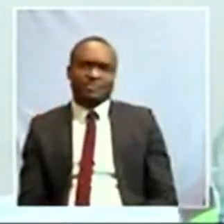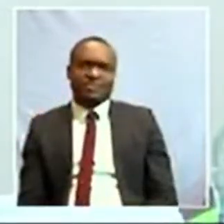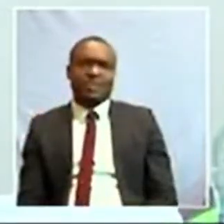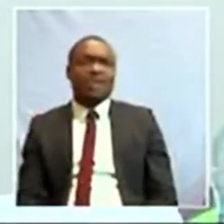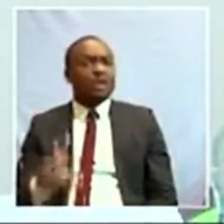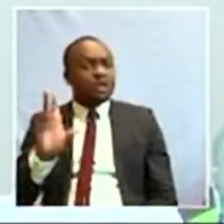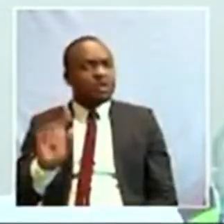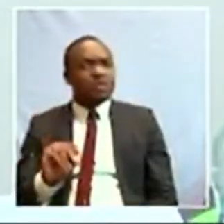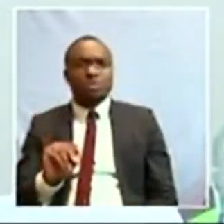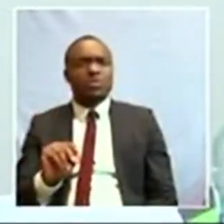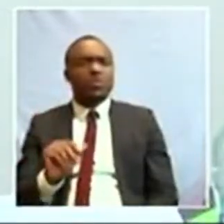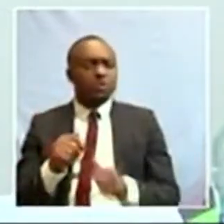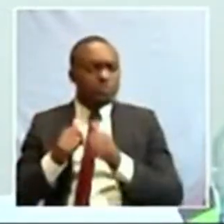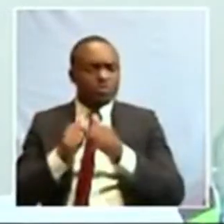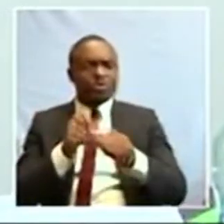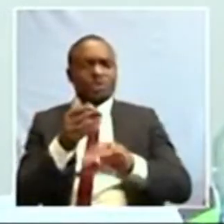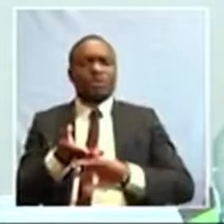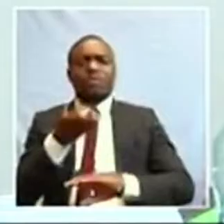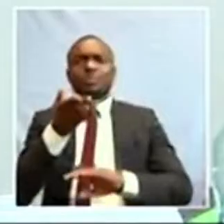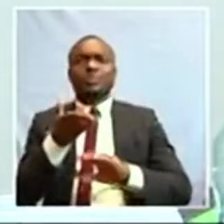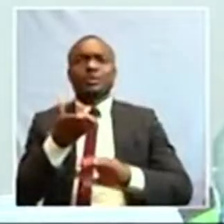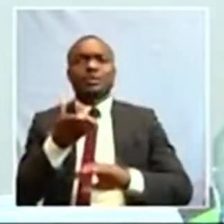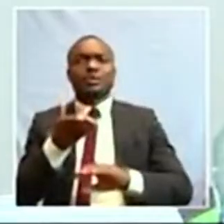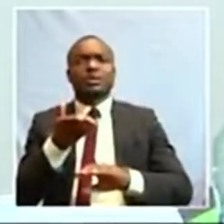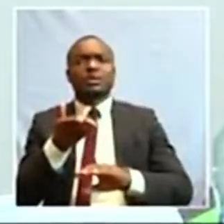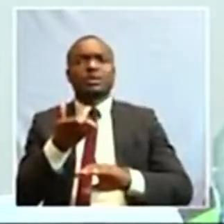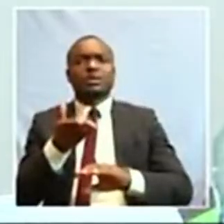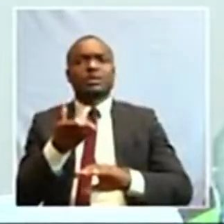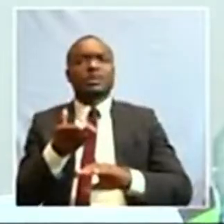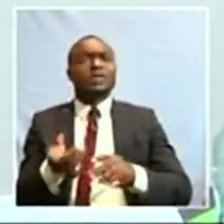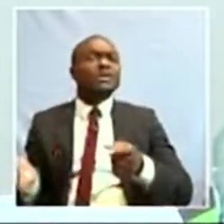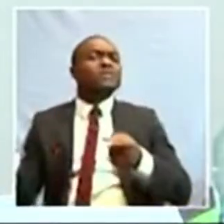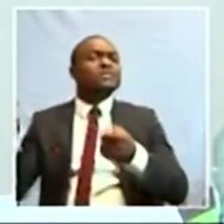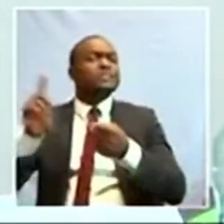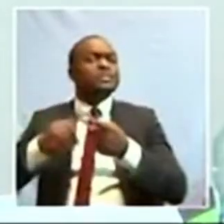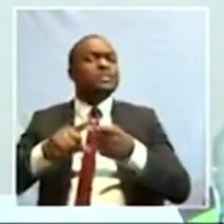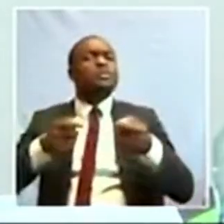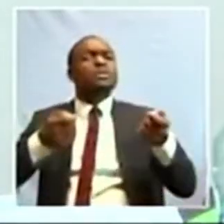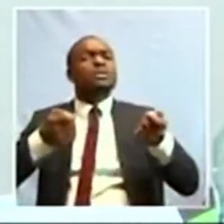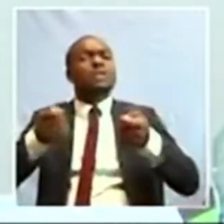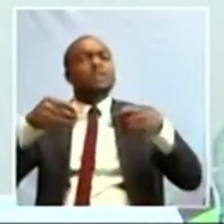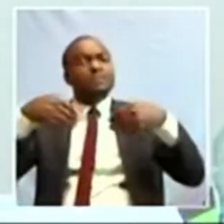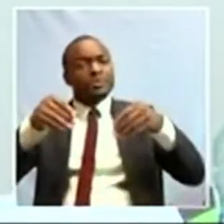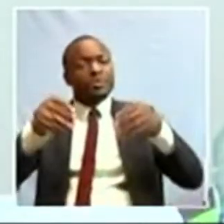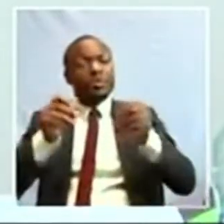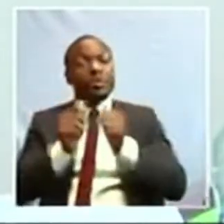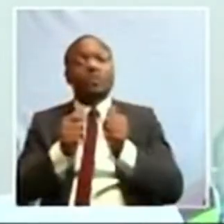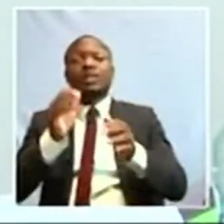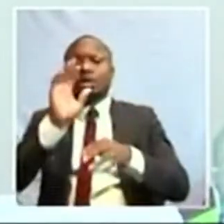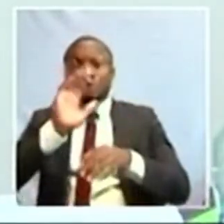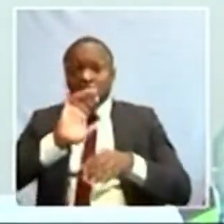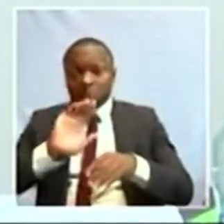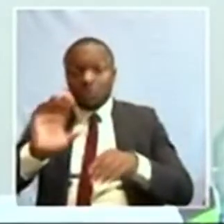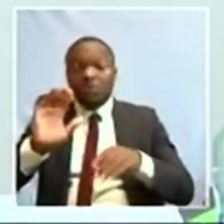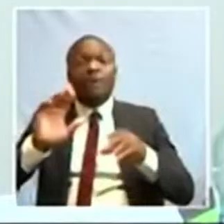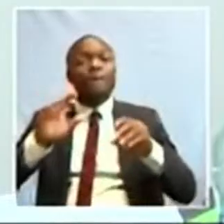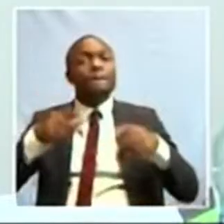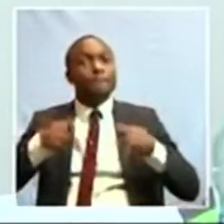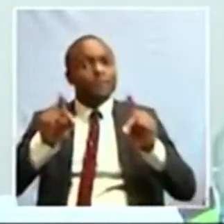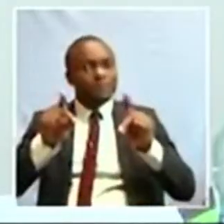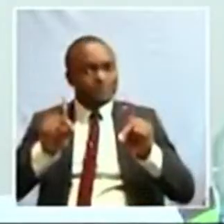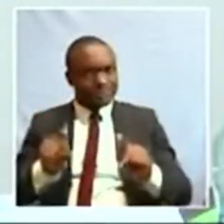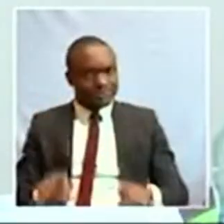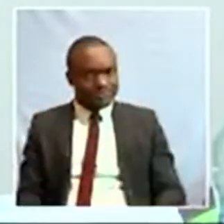no follow-ups whatsoever until the car is sold without even your consent